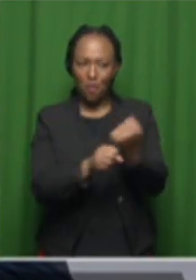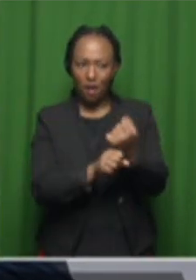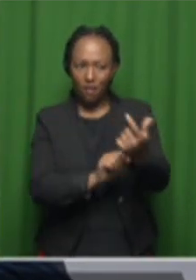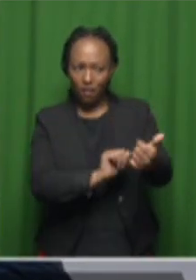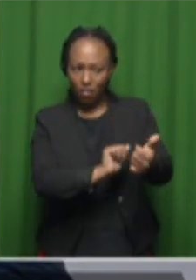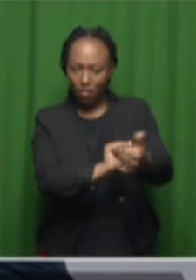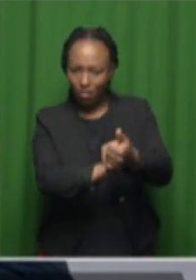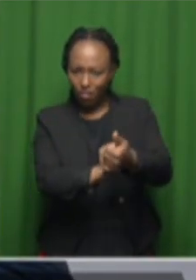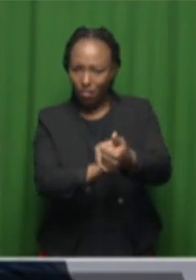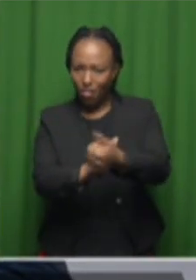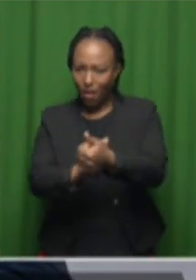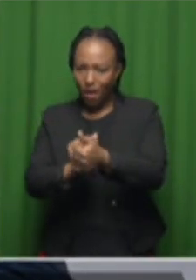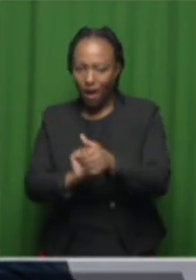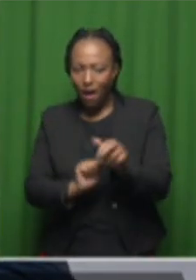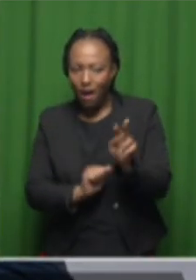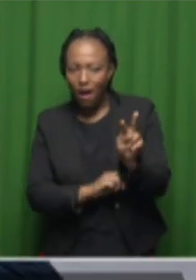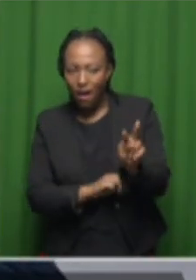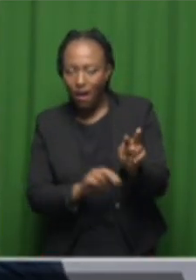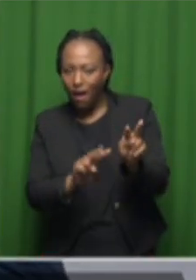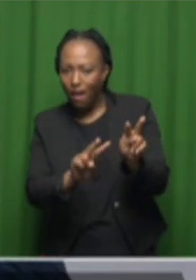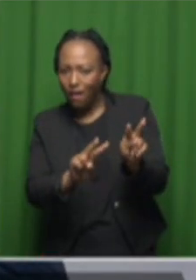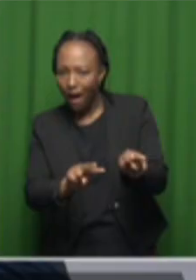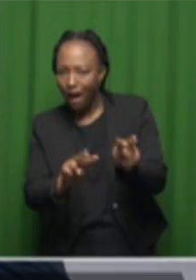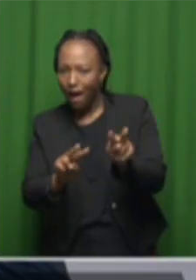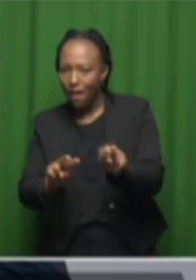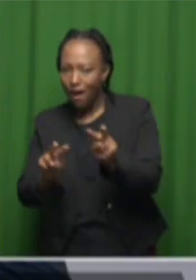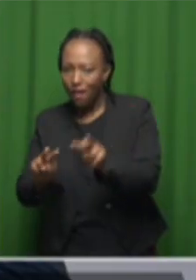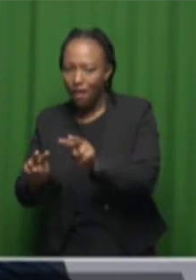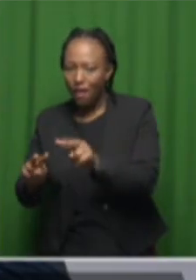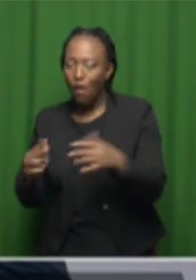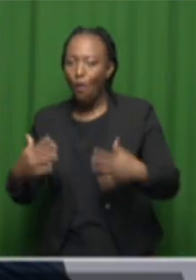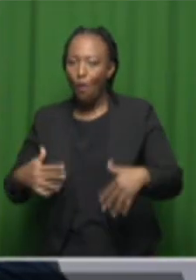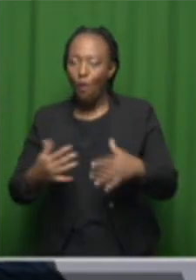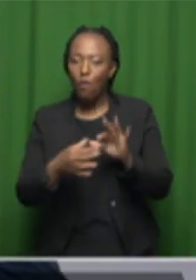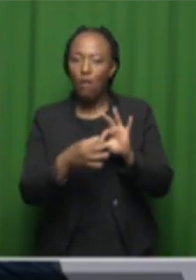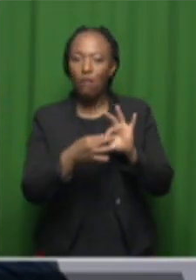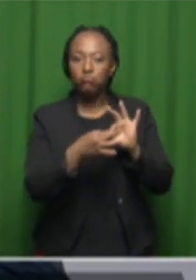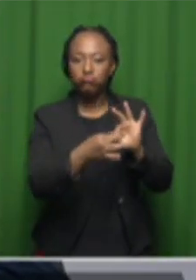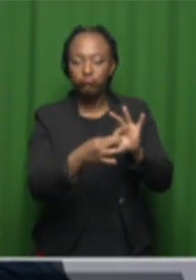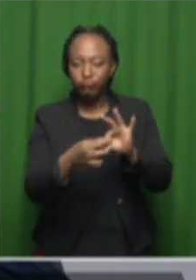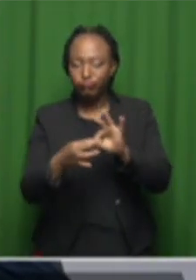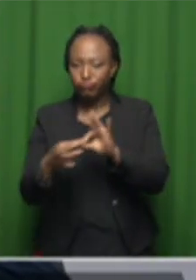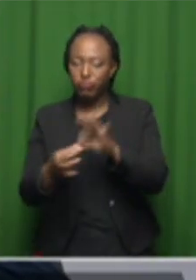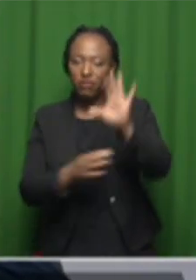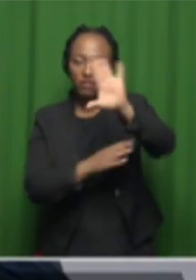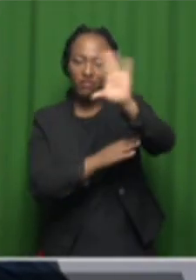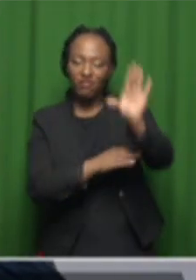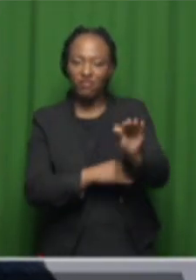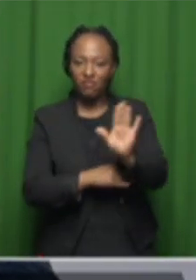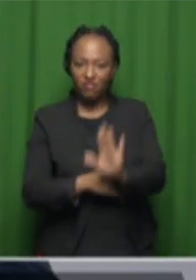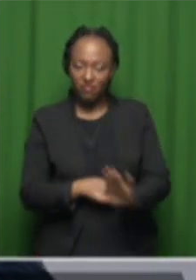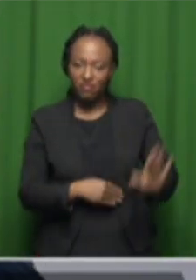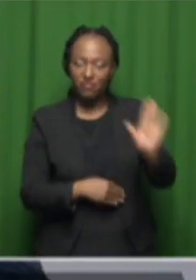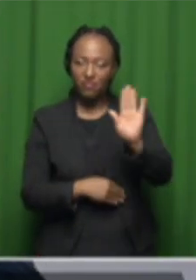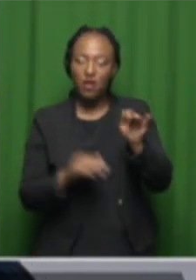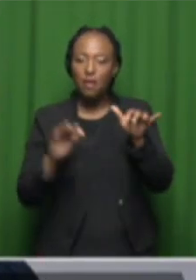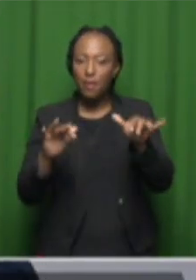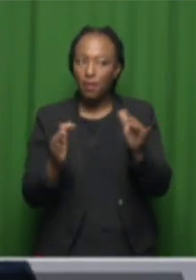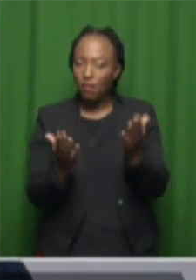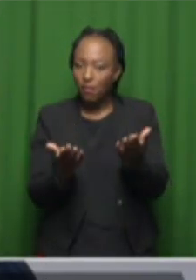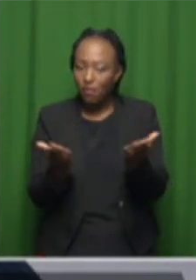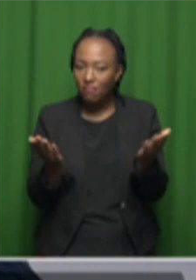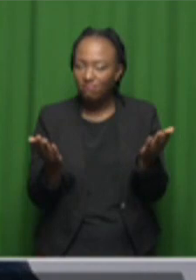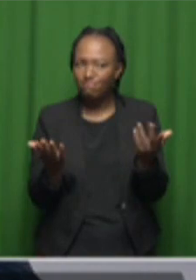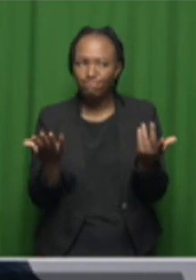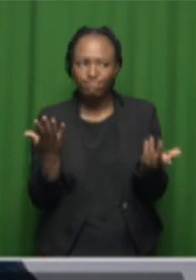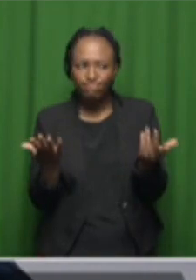enormous appetite for a connection, a deeper connection with the continent and the creators of the continent. And so people are going,